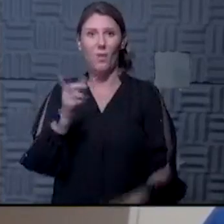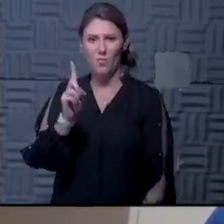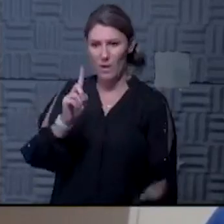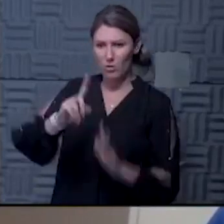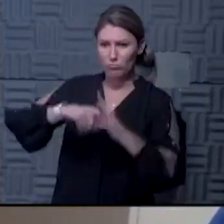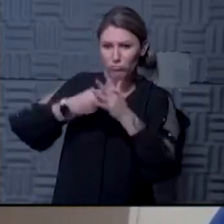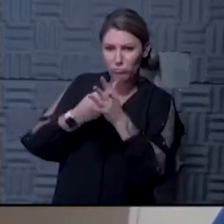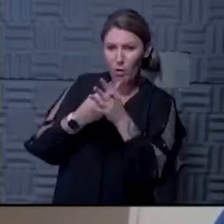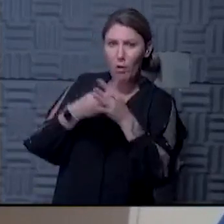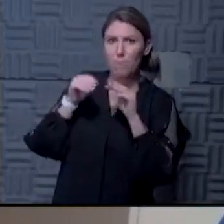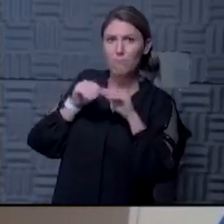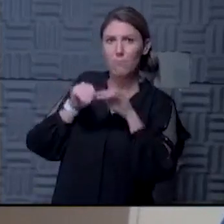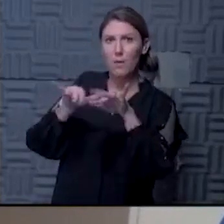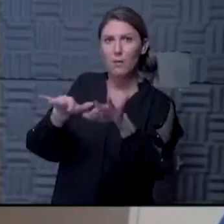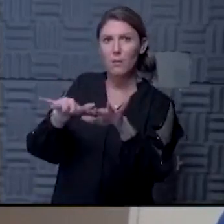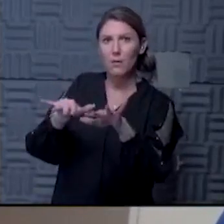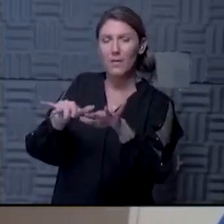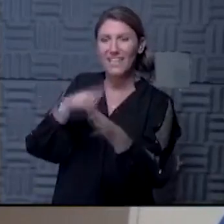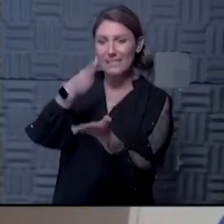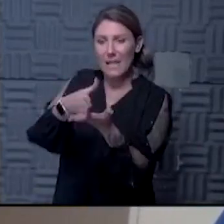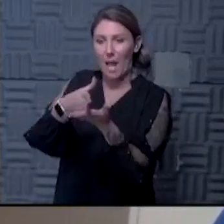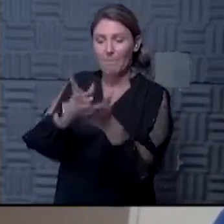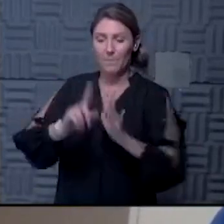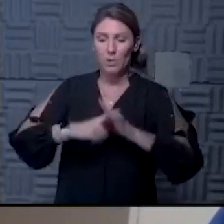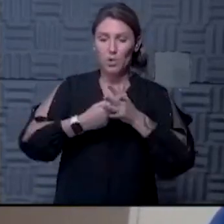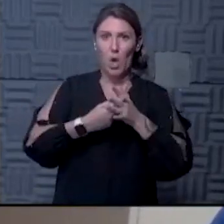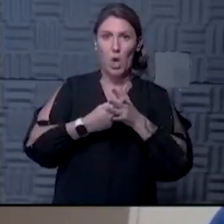start is to squash the start